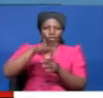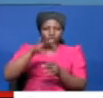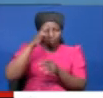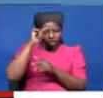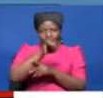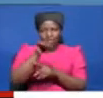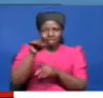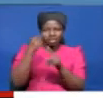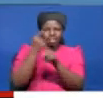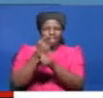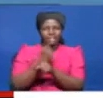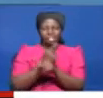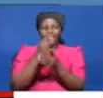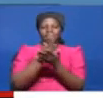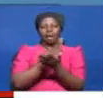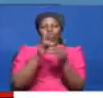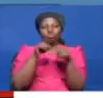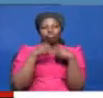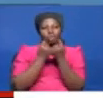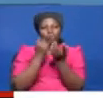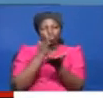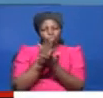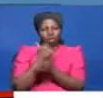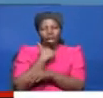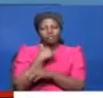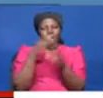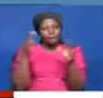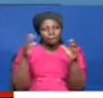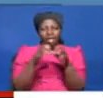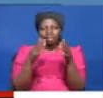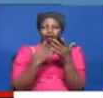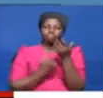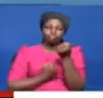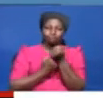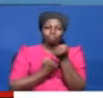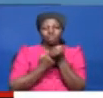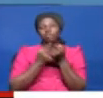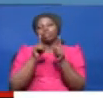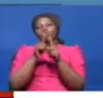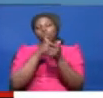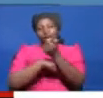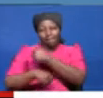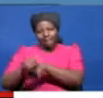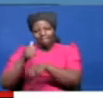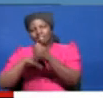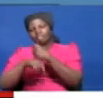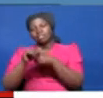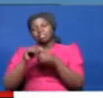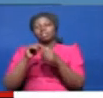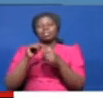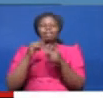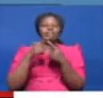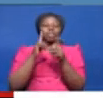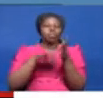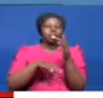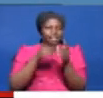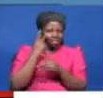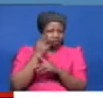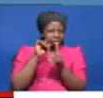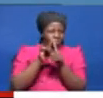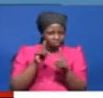subtribes. Yes, there is a party affiliation also plays some part. Mm-hmm. Of course, what would be perceived to be the dominant party